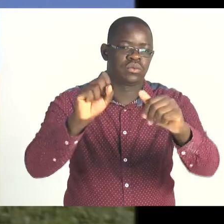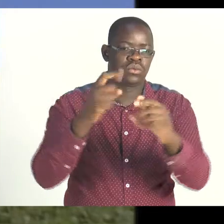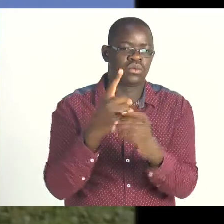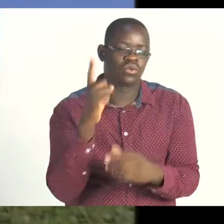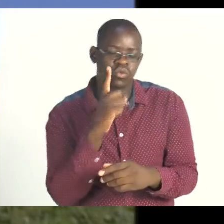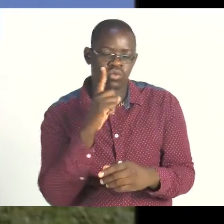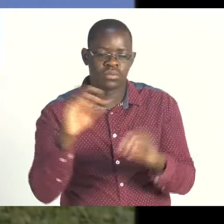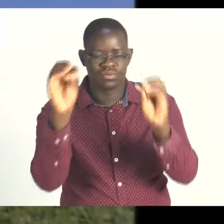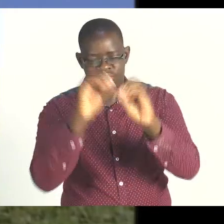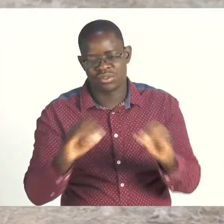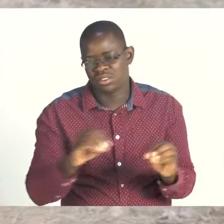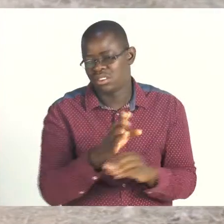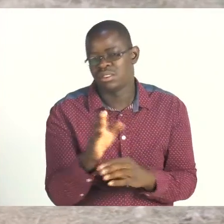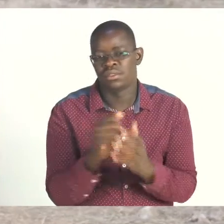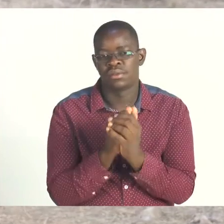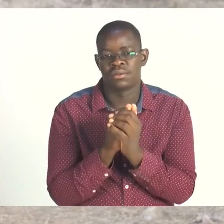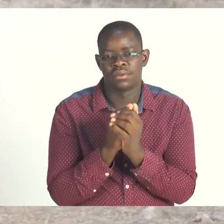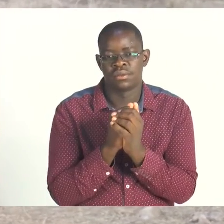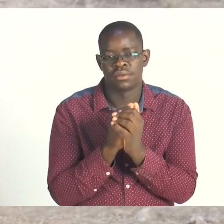without control.